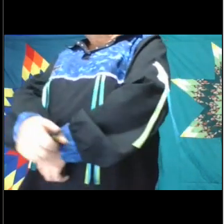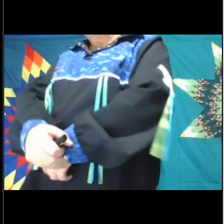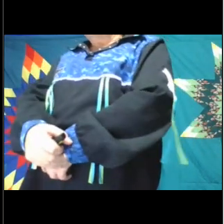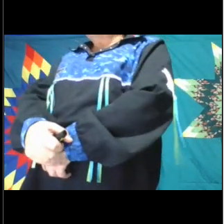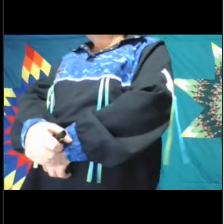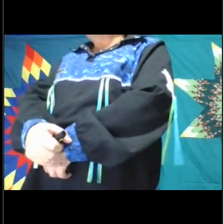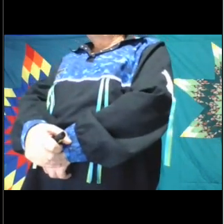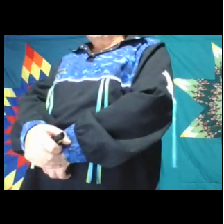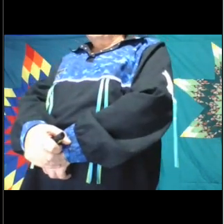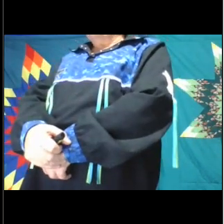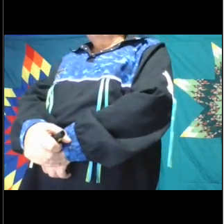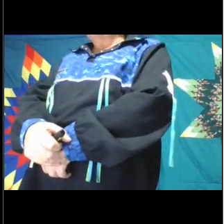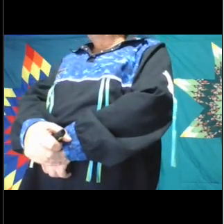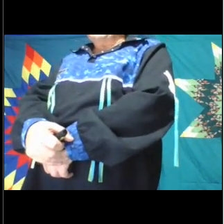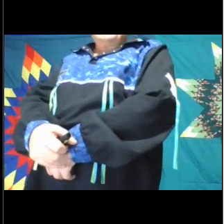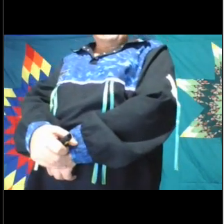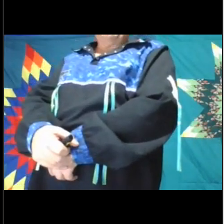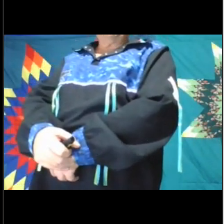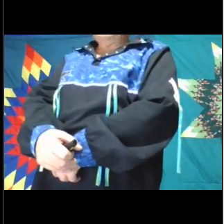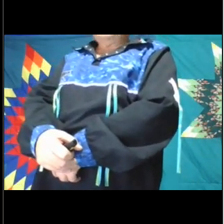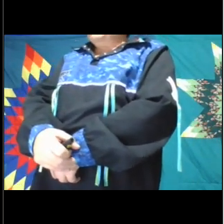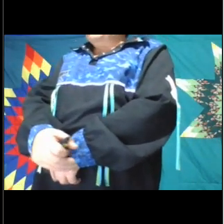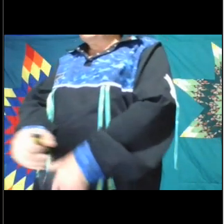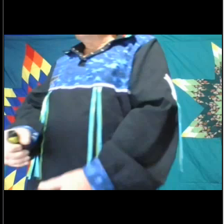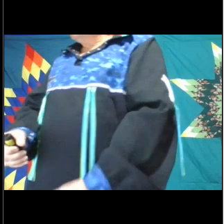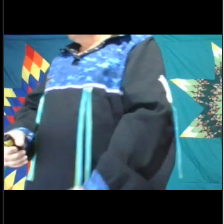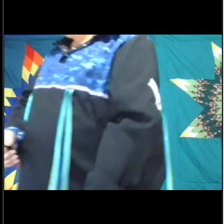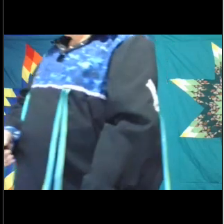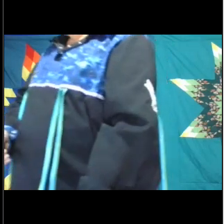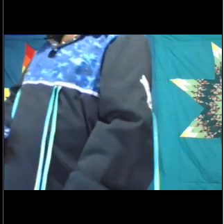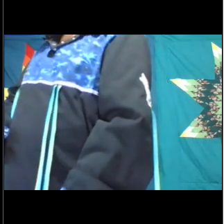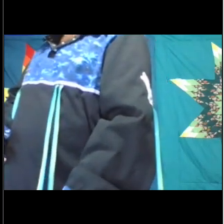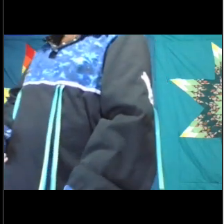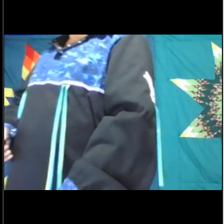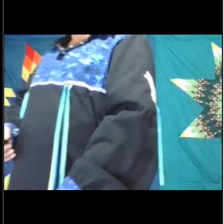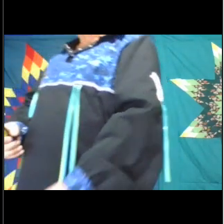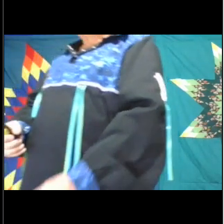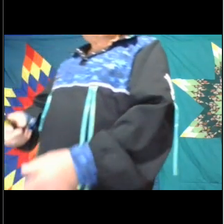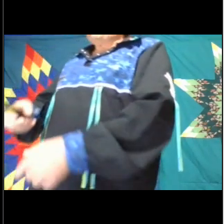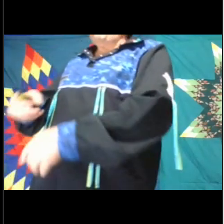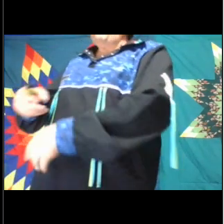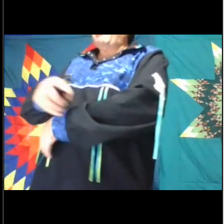directly relates to the attitudes passed down since European